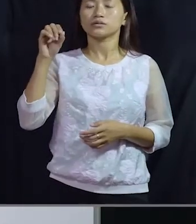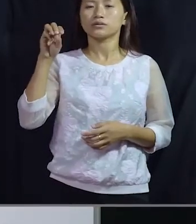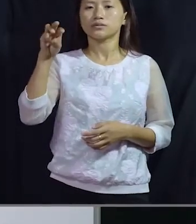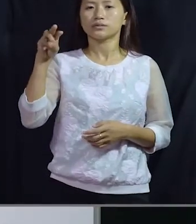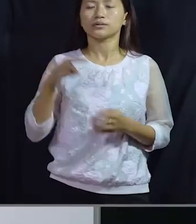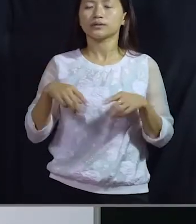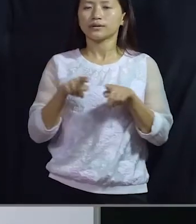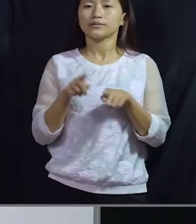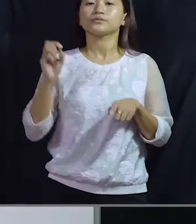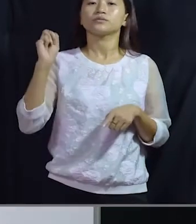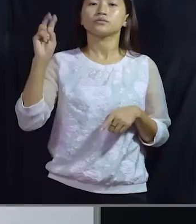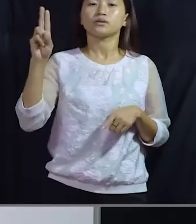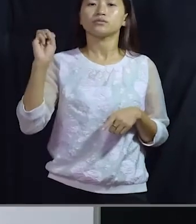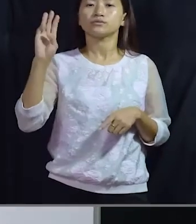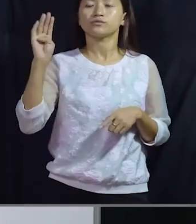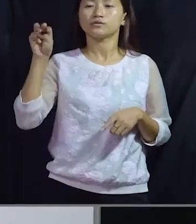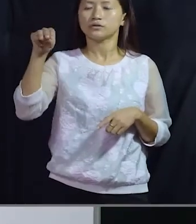2,400. This is the